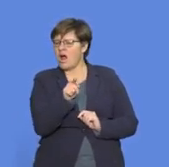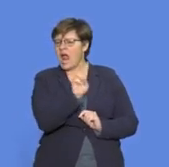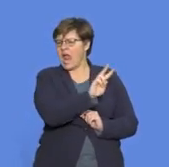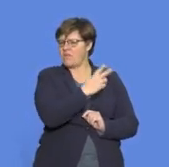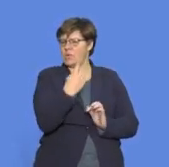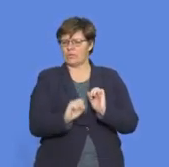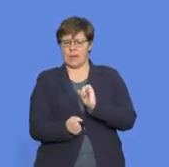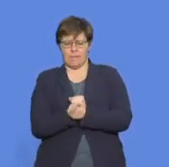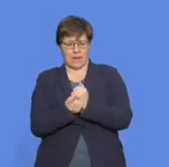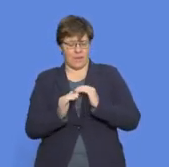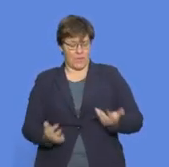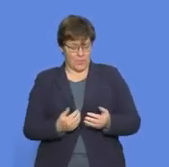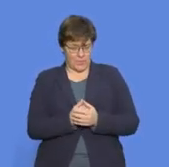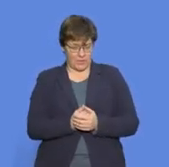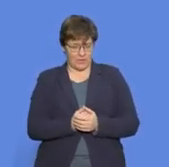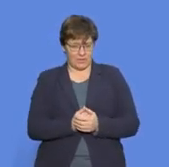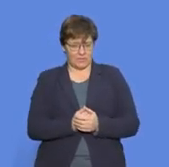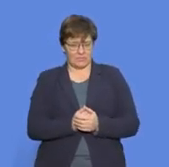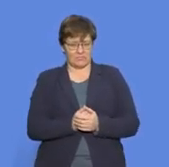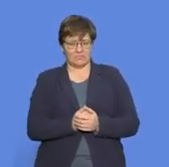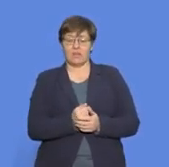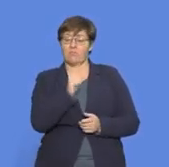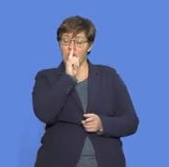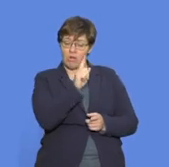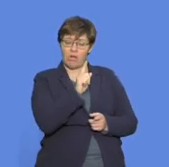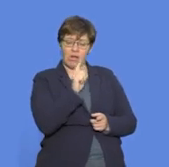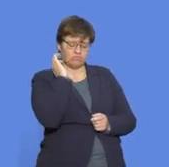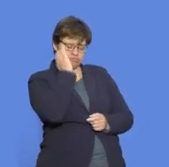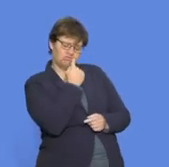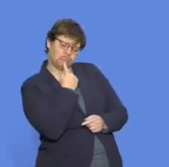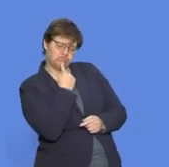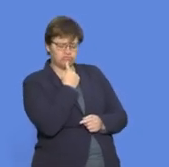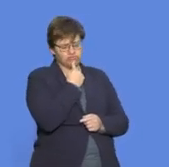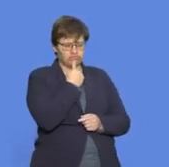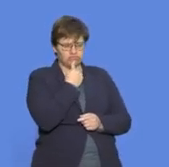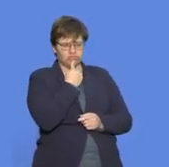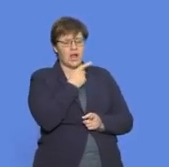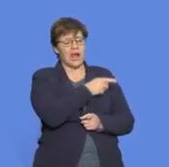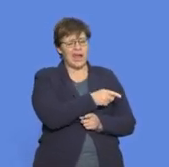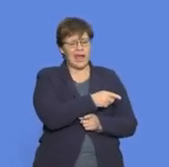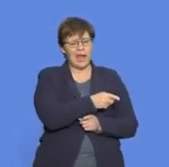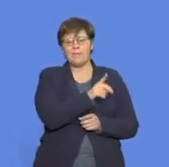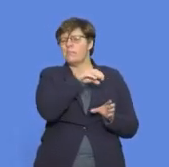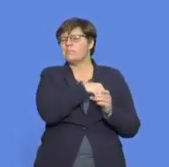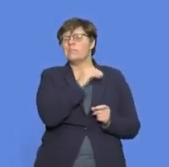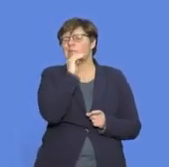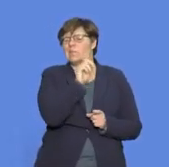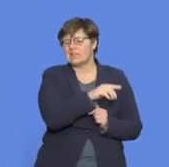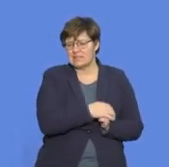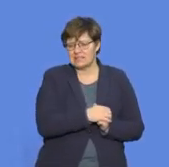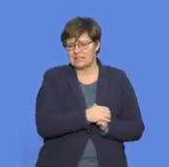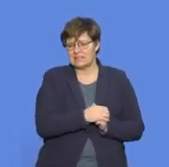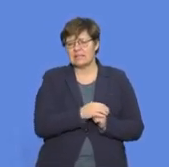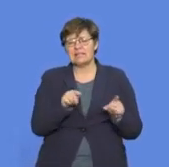actually takes place. And then we're going to have a look at a hypothesis, and we're going to see what a hypothesis